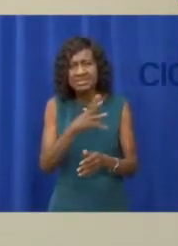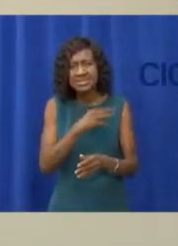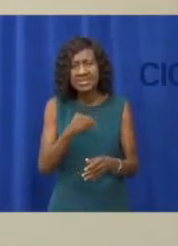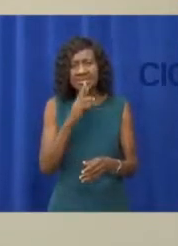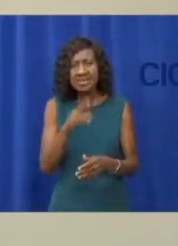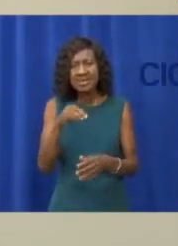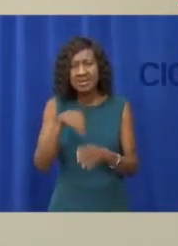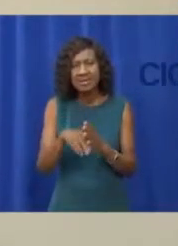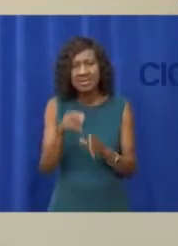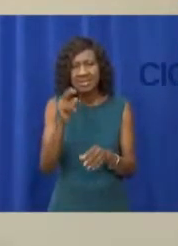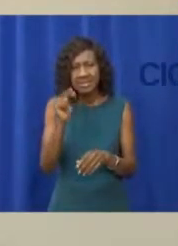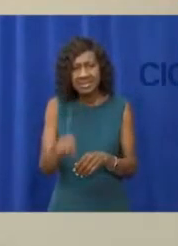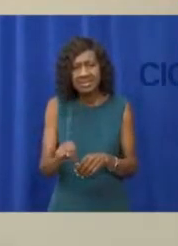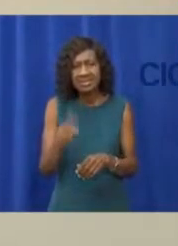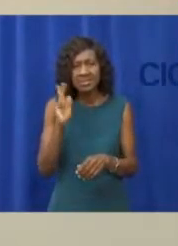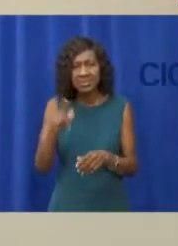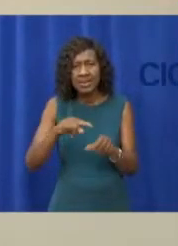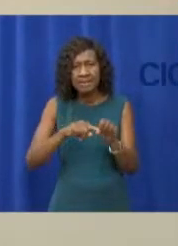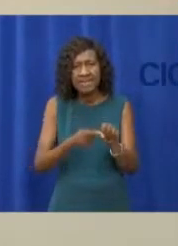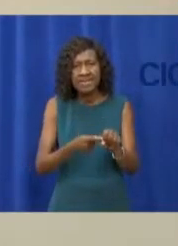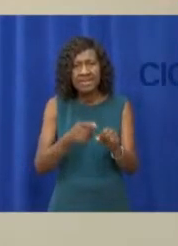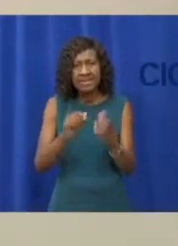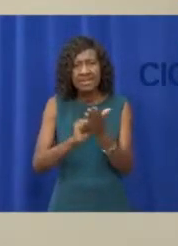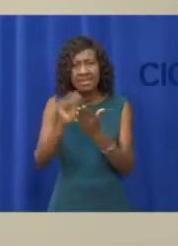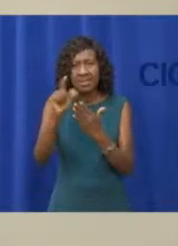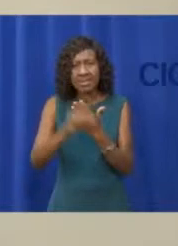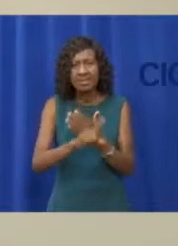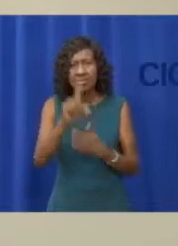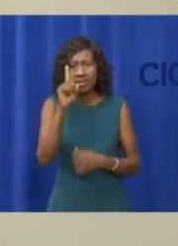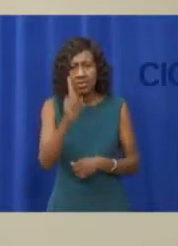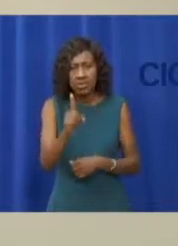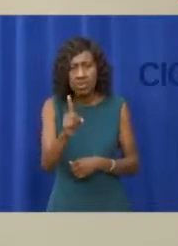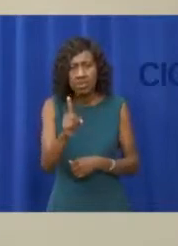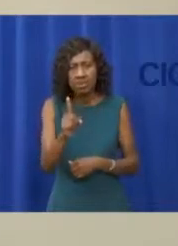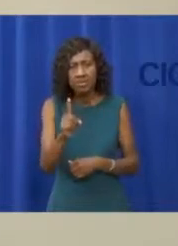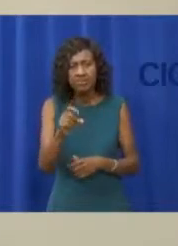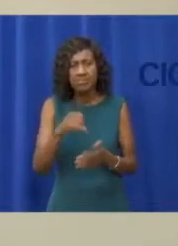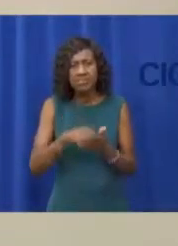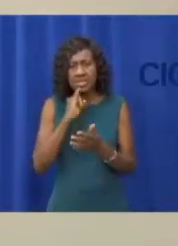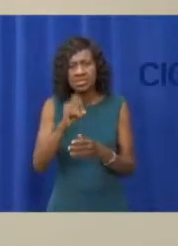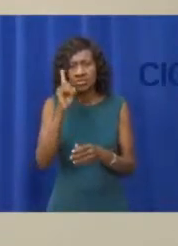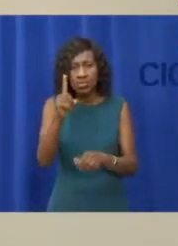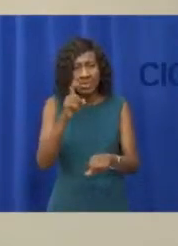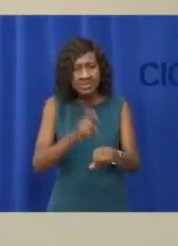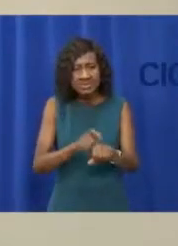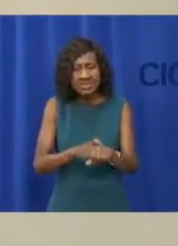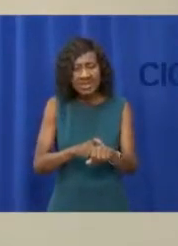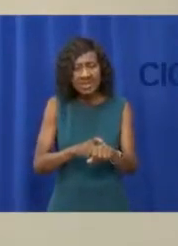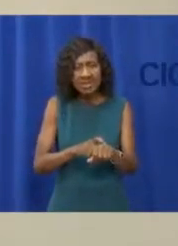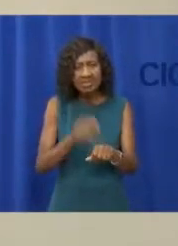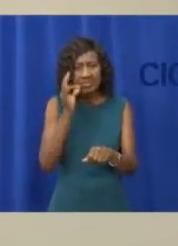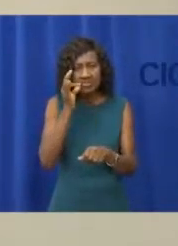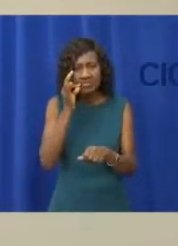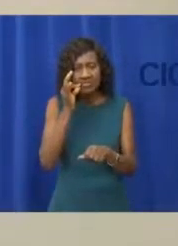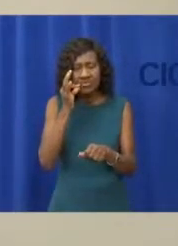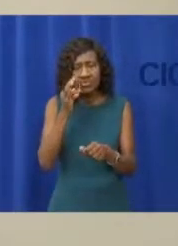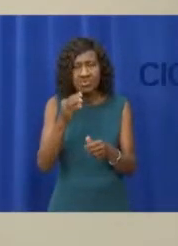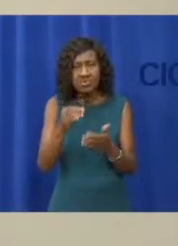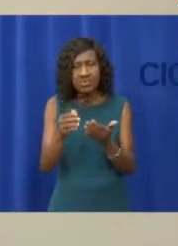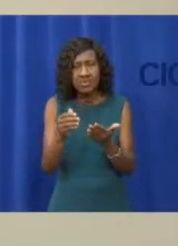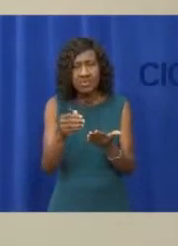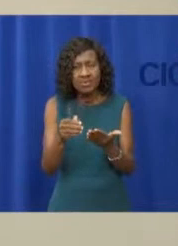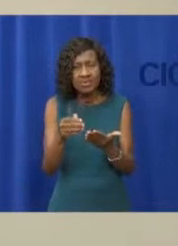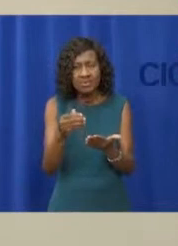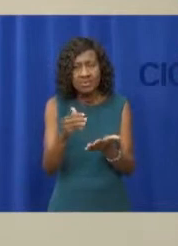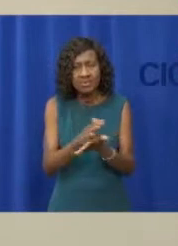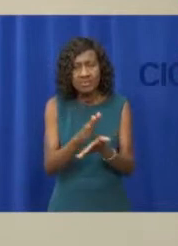will begin on the 1st of April. It's a one-off food vouchers for $150 being